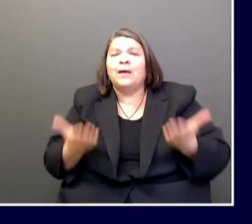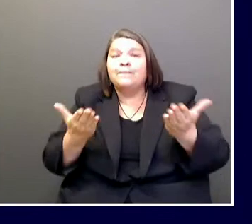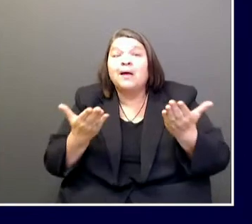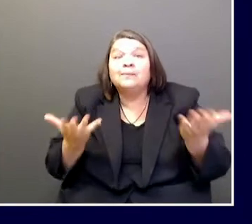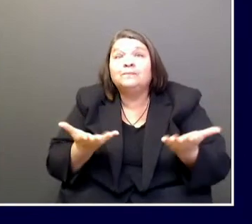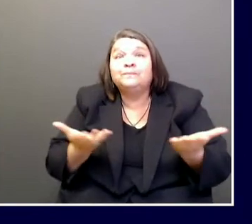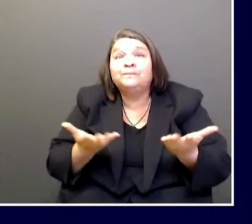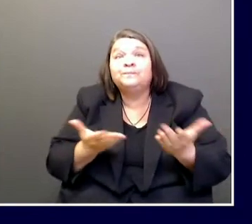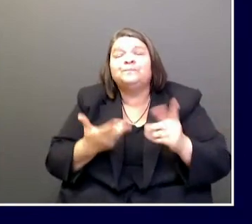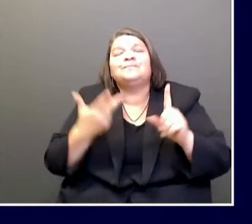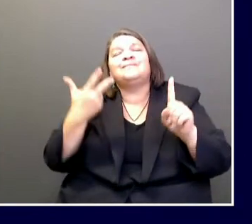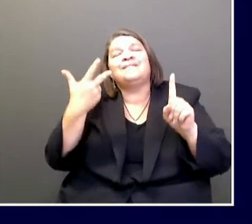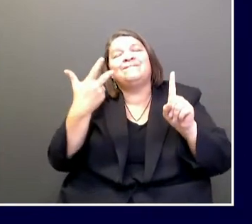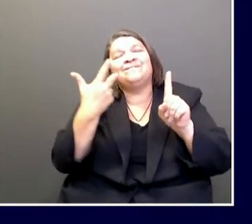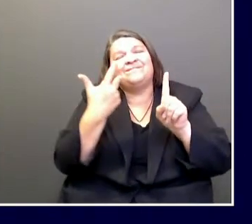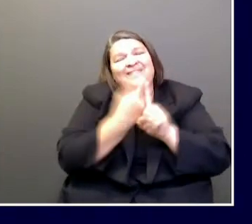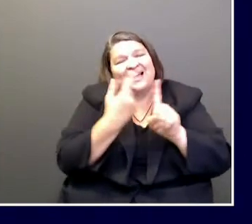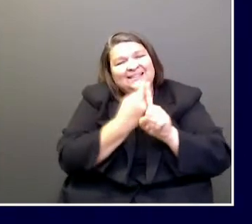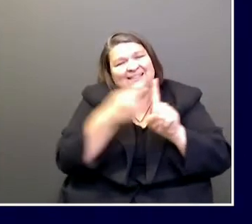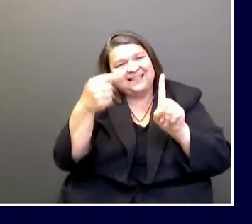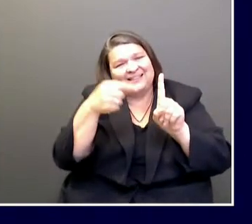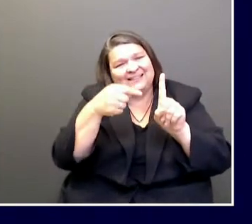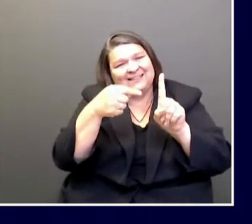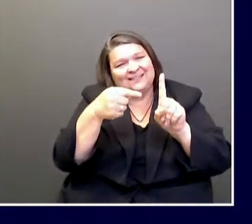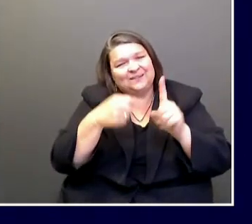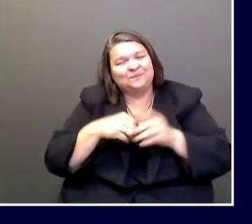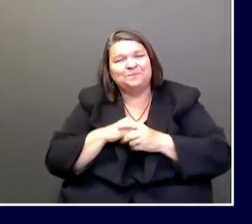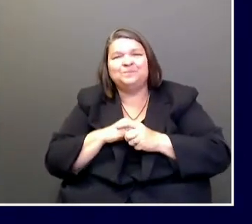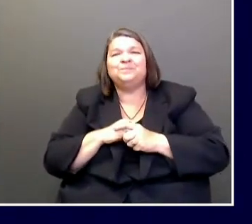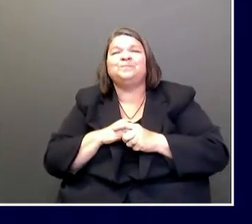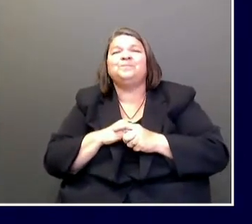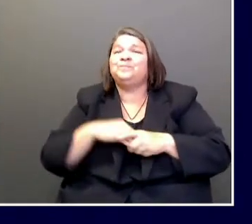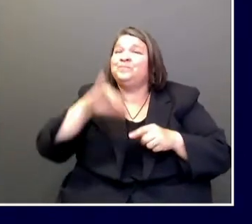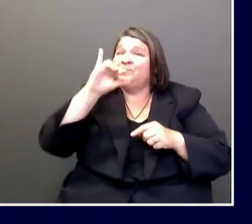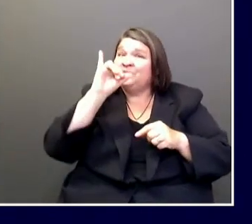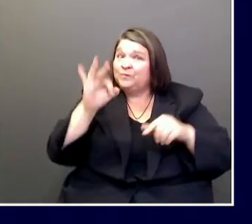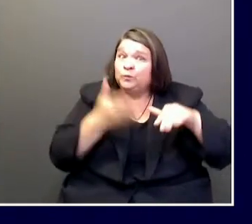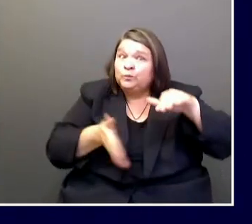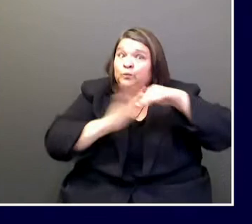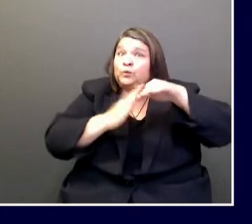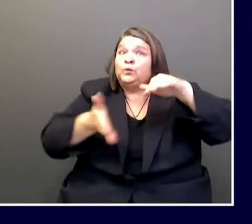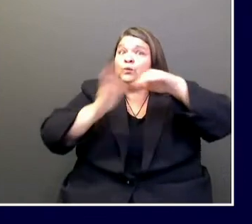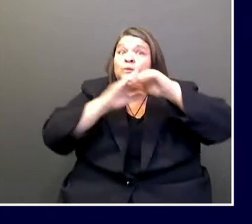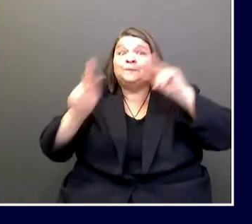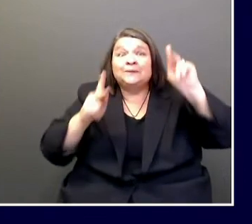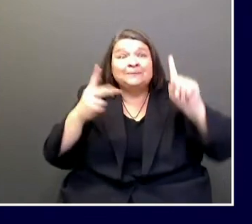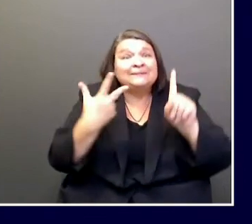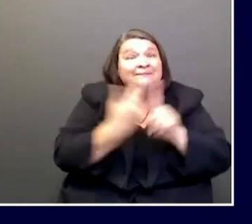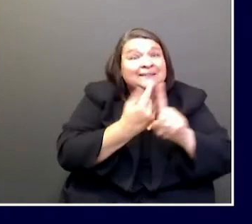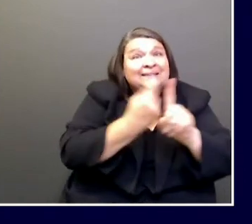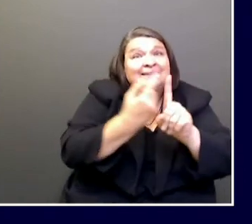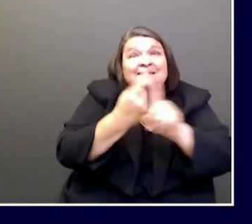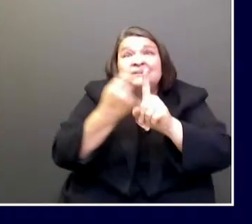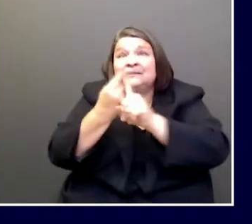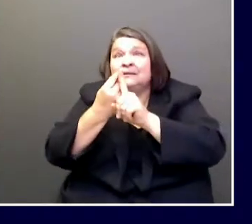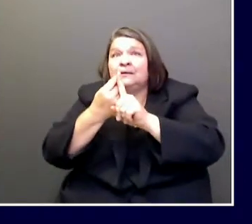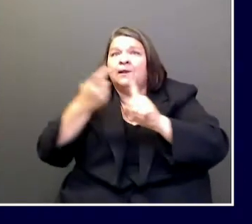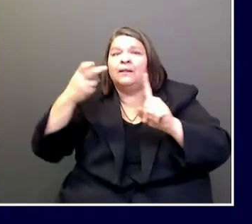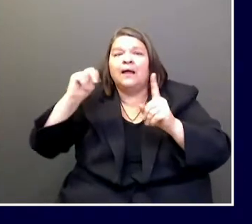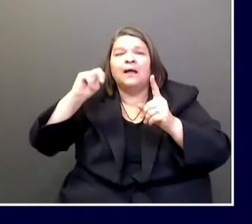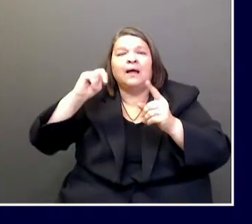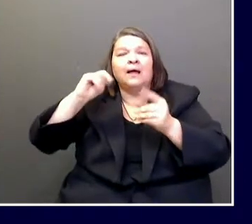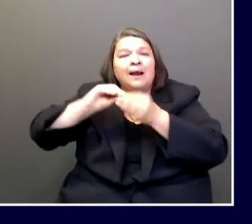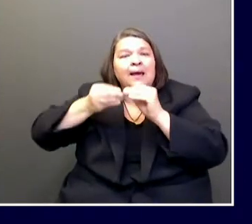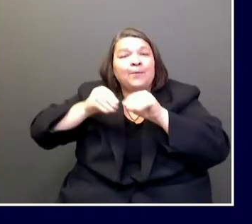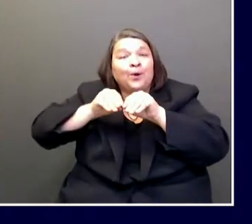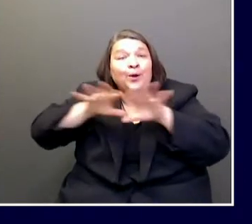is vaccination. The more people that are vaccinated, the fewer people will be carrying these heavy viral loads that Director Shah talked